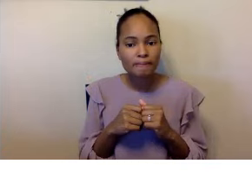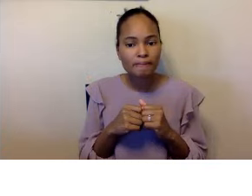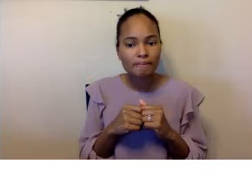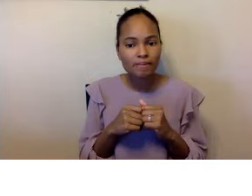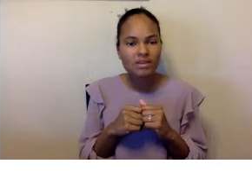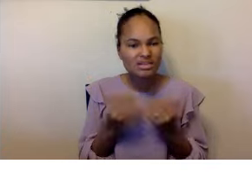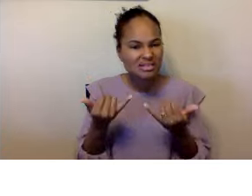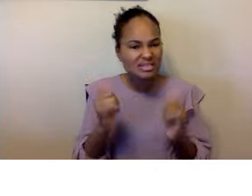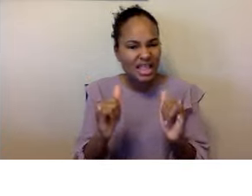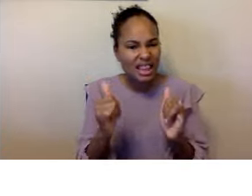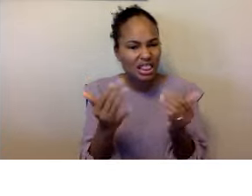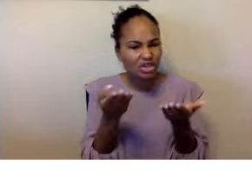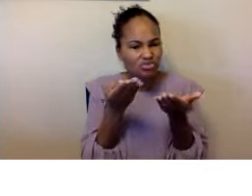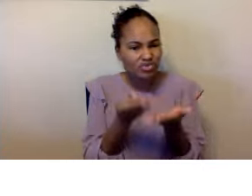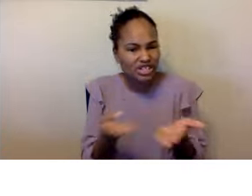it was rough.